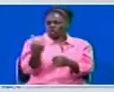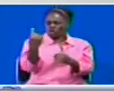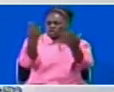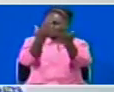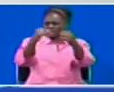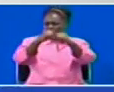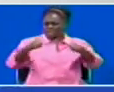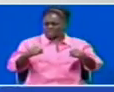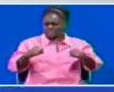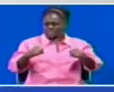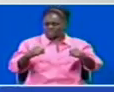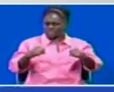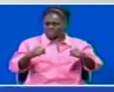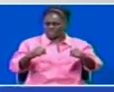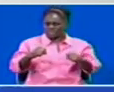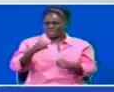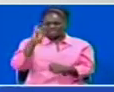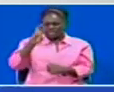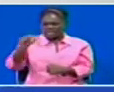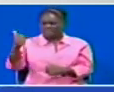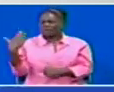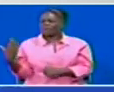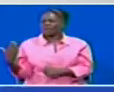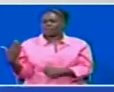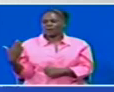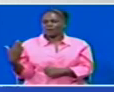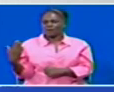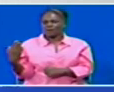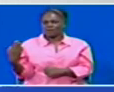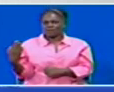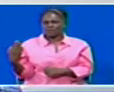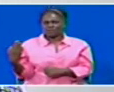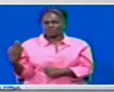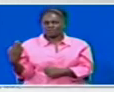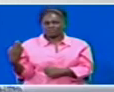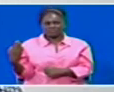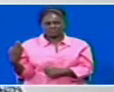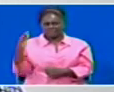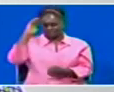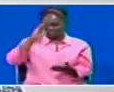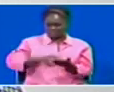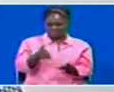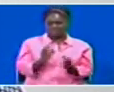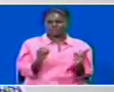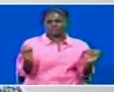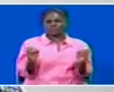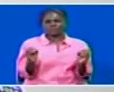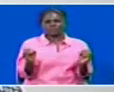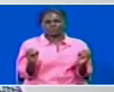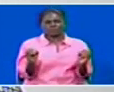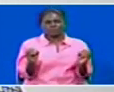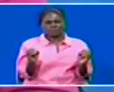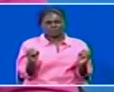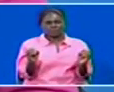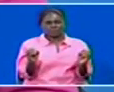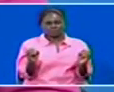president, and we didn't see any ballot papers being returned for the other seats, we shall never believe that. Okay, Daisy, Prof